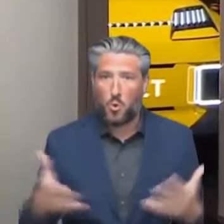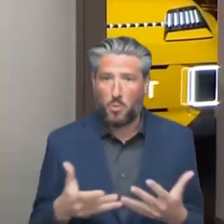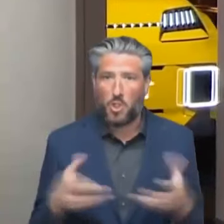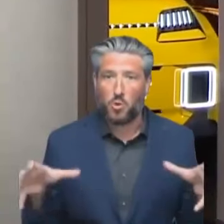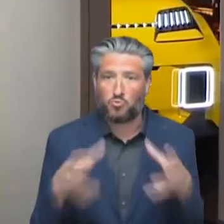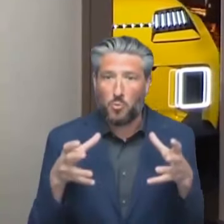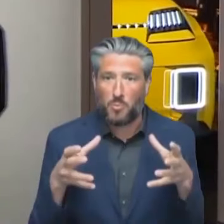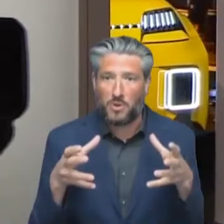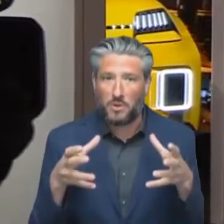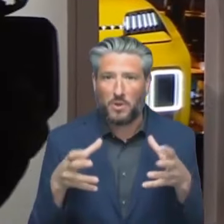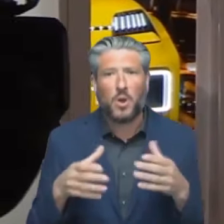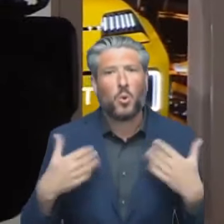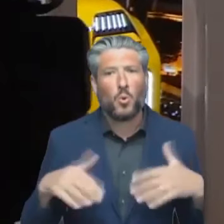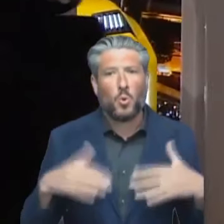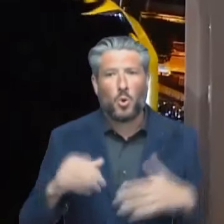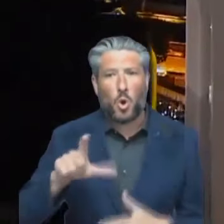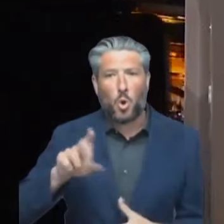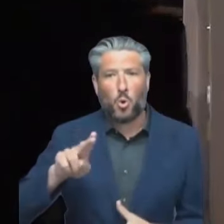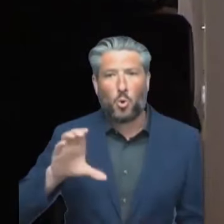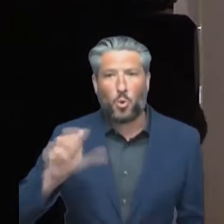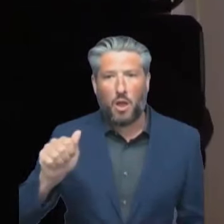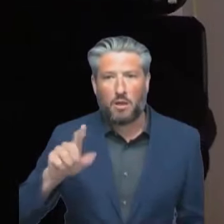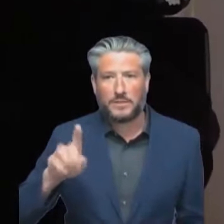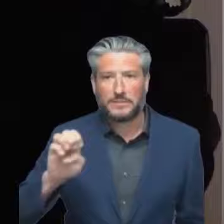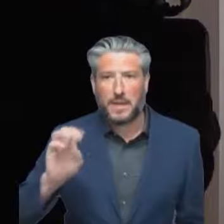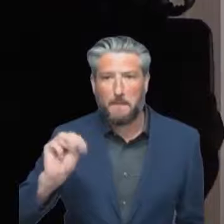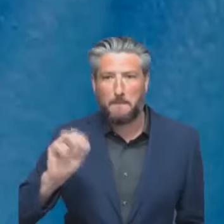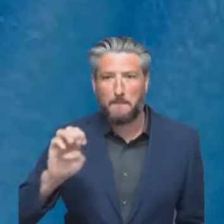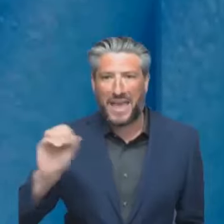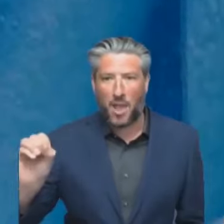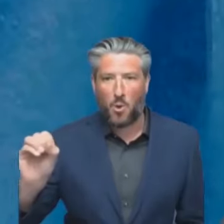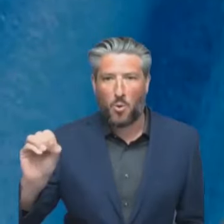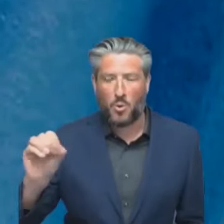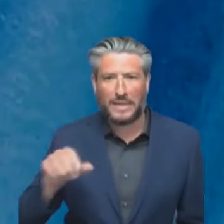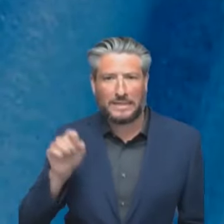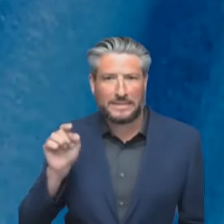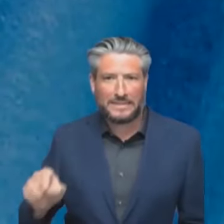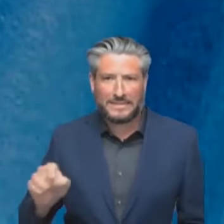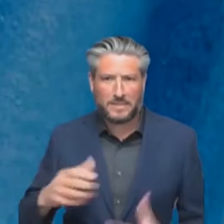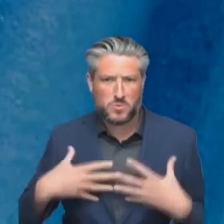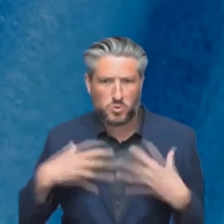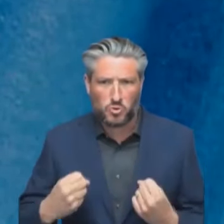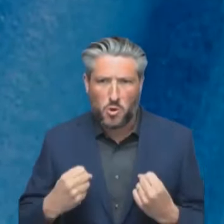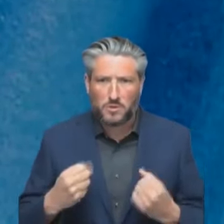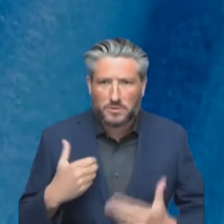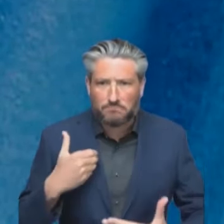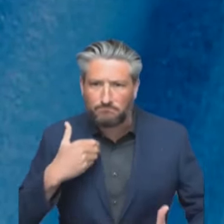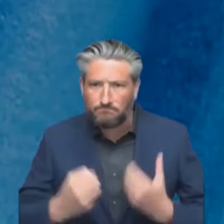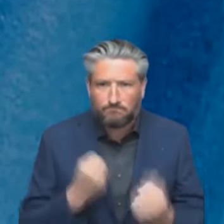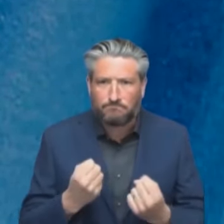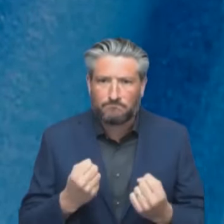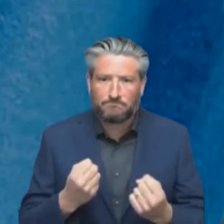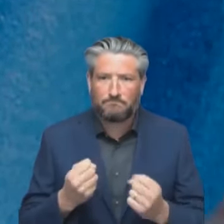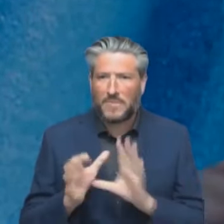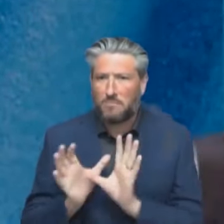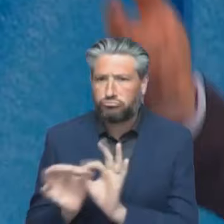very short space of time, he's been able to assert his leadership, speak to the heart of Renault's teams, and strengthen trust with all the